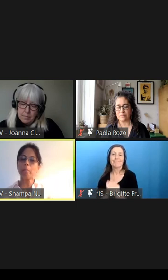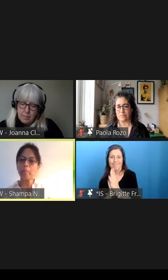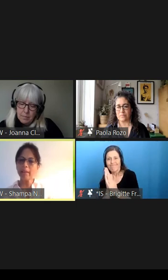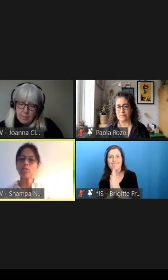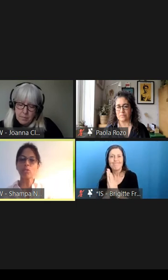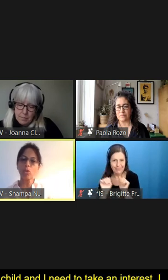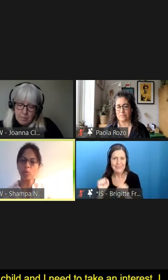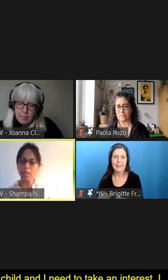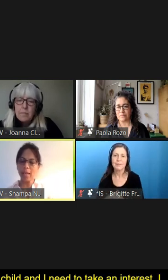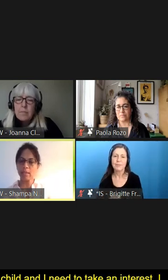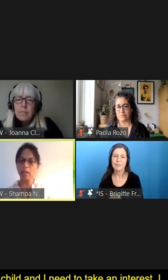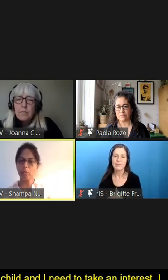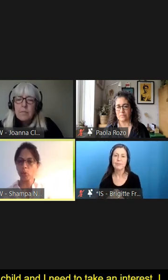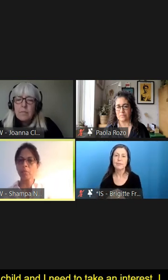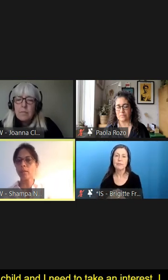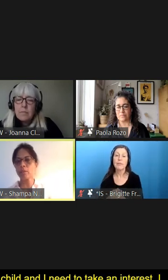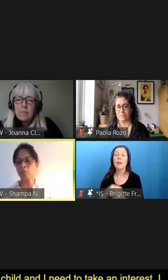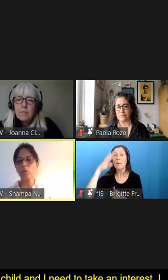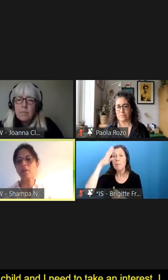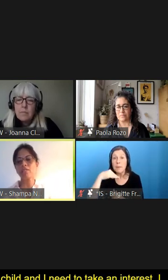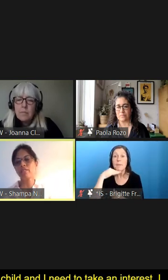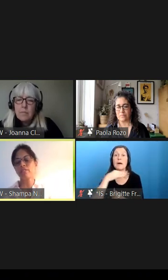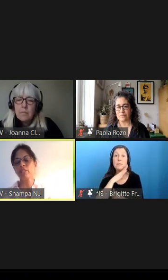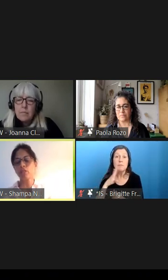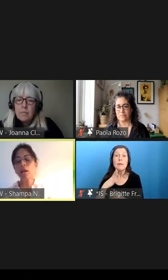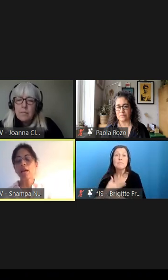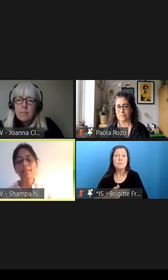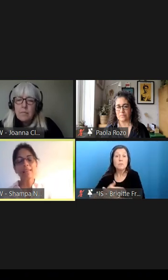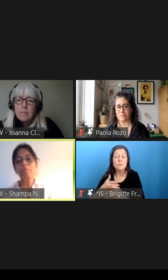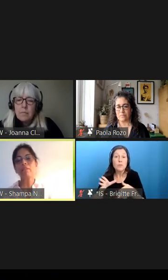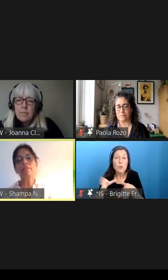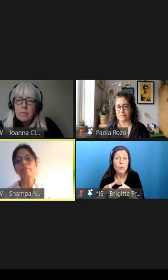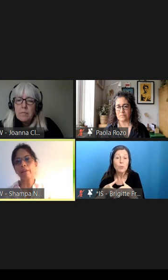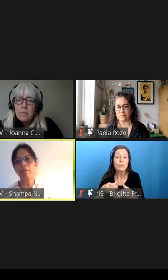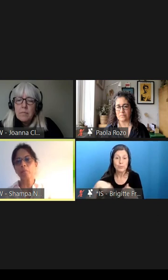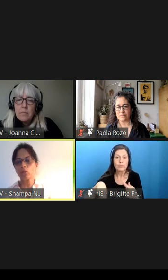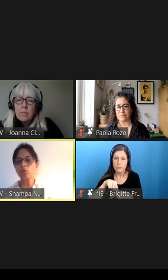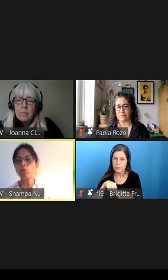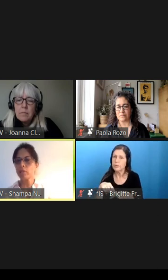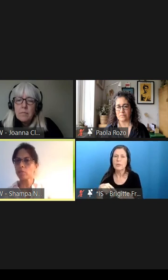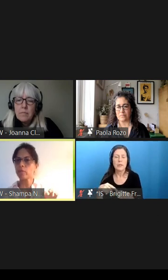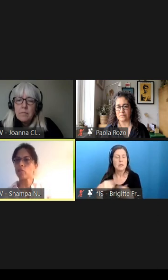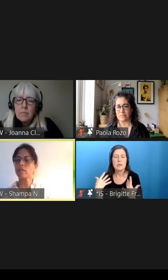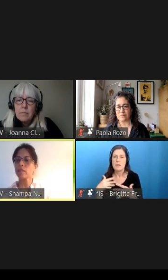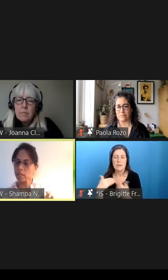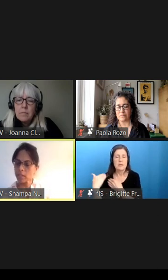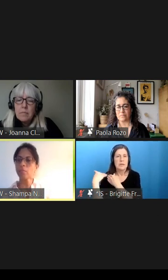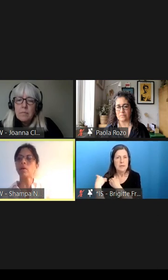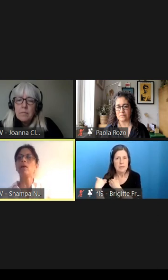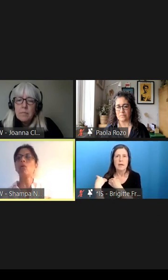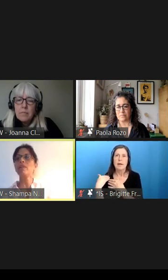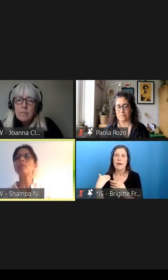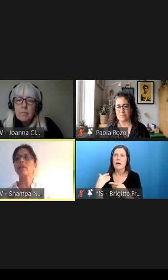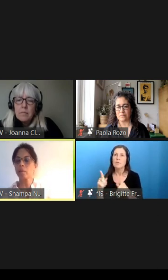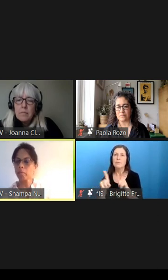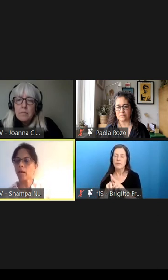the parents groups that Protima spoke about in her video, they play a very important role in terms of addressing the stigma,